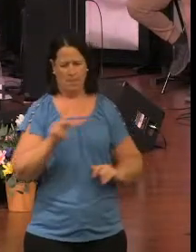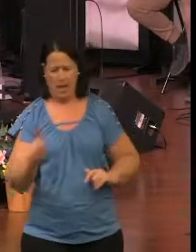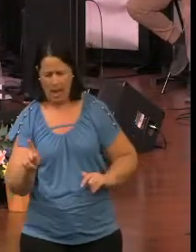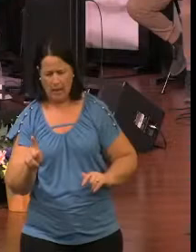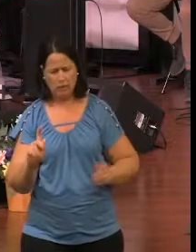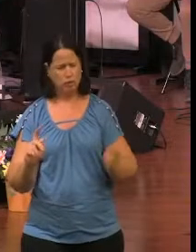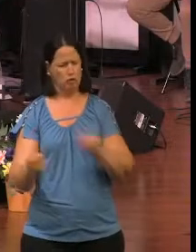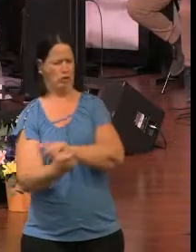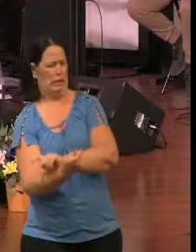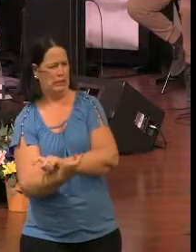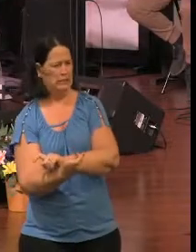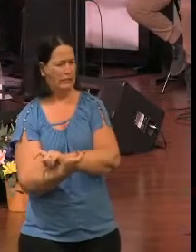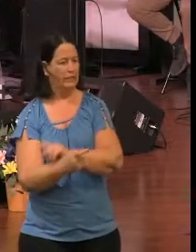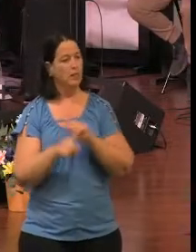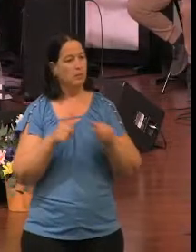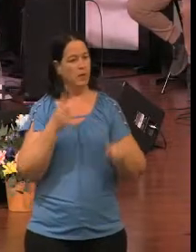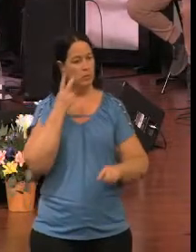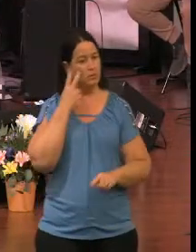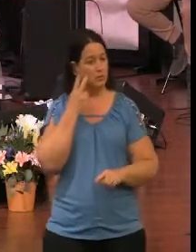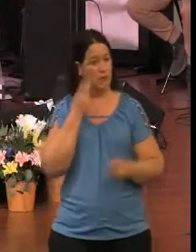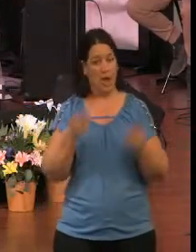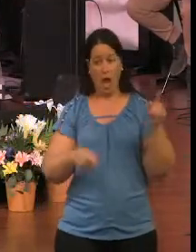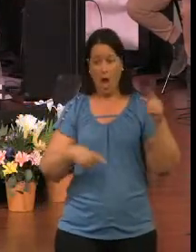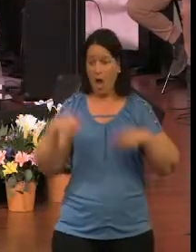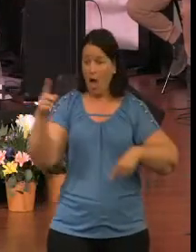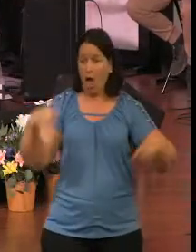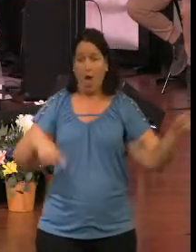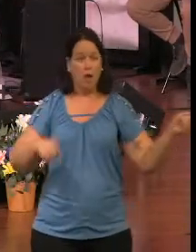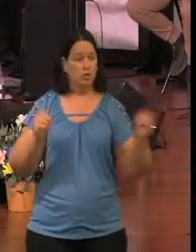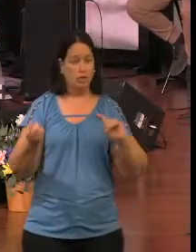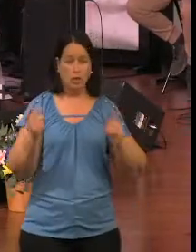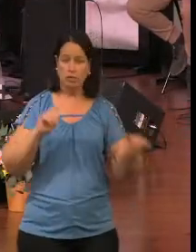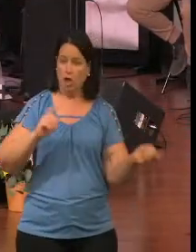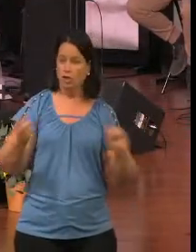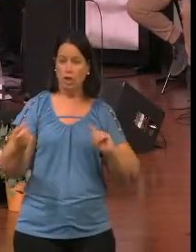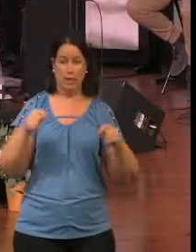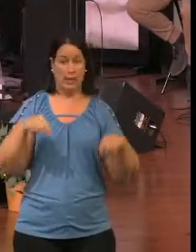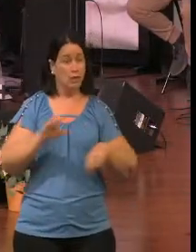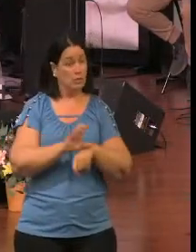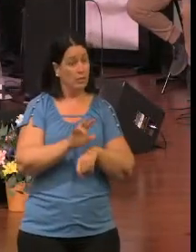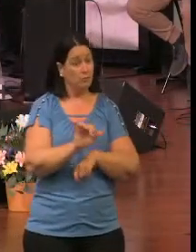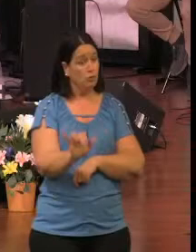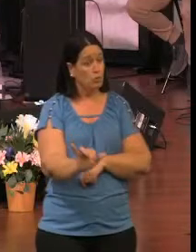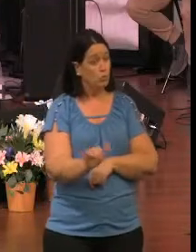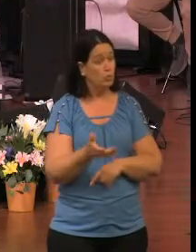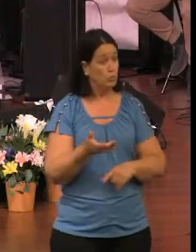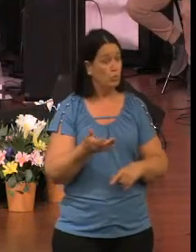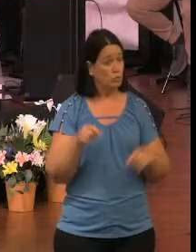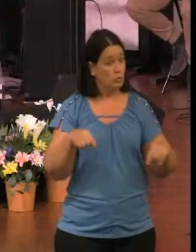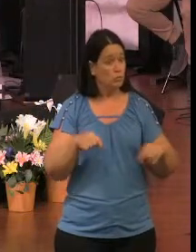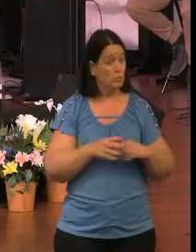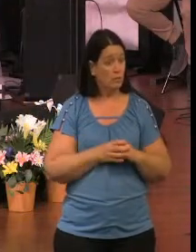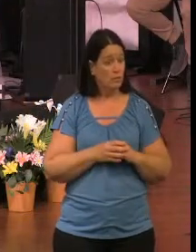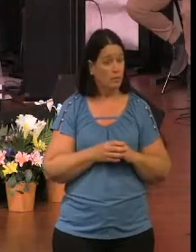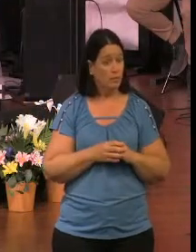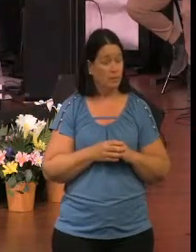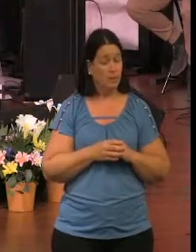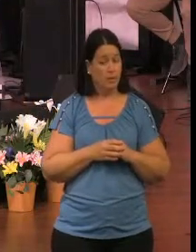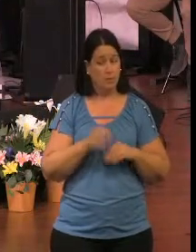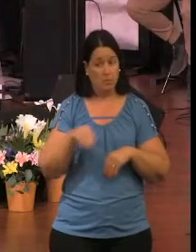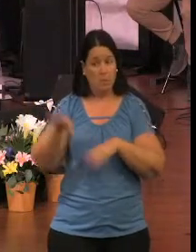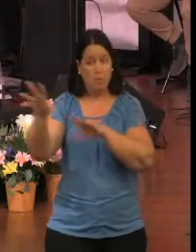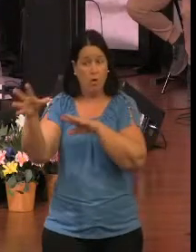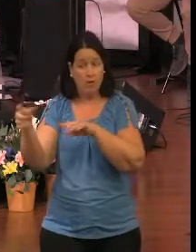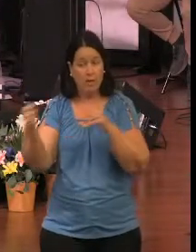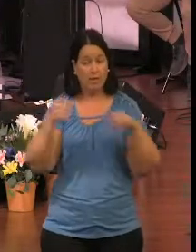at Ephesus. It's a dynamic thing at Centerview. People are coming and going, all in the purposes of God. So Dennis has stood